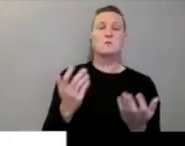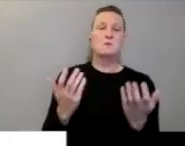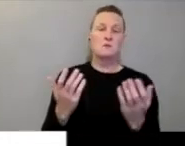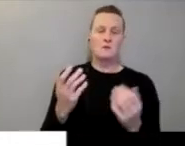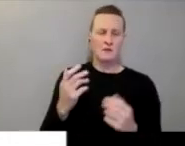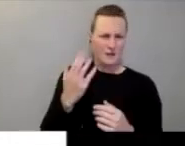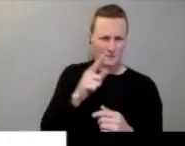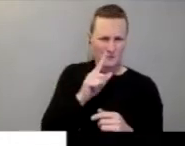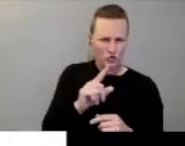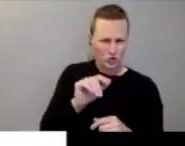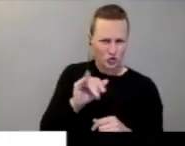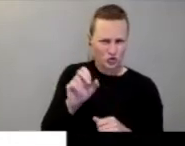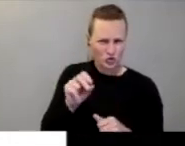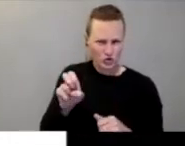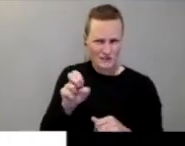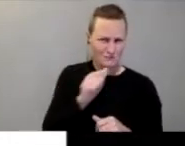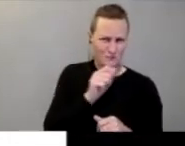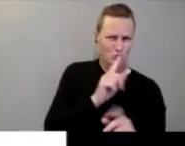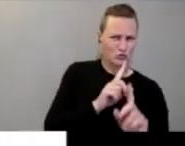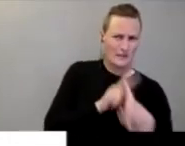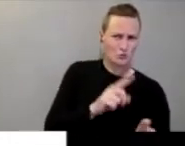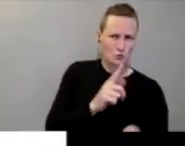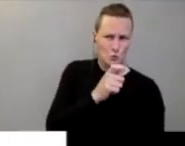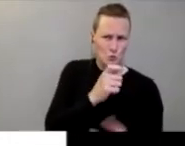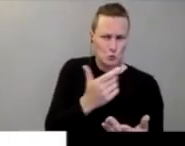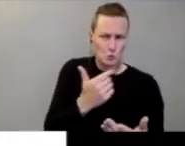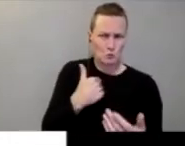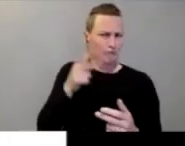different media, and for people to be able to